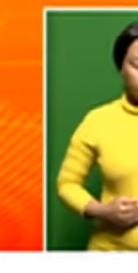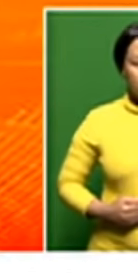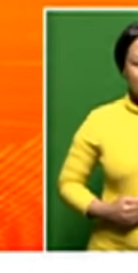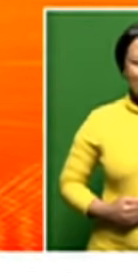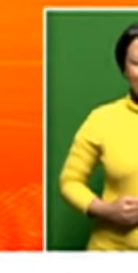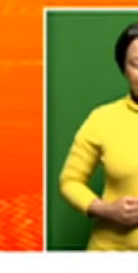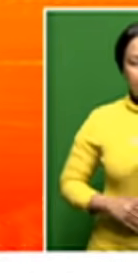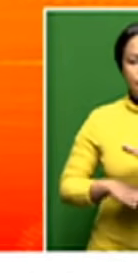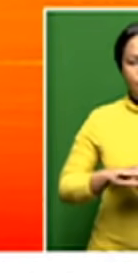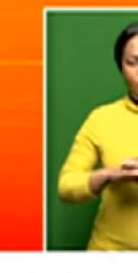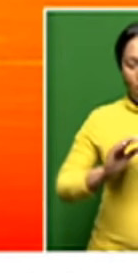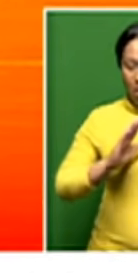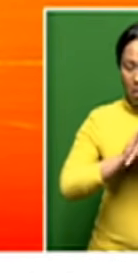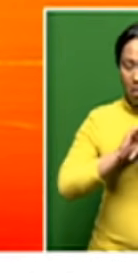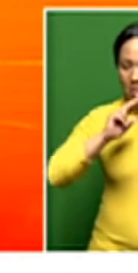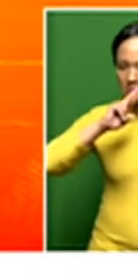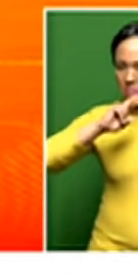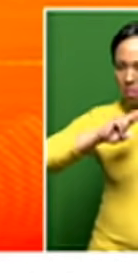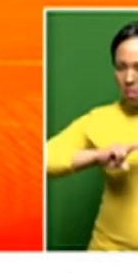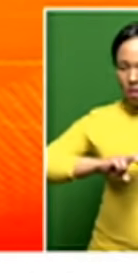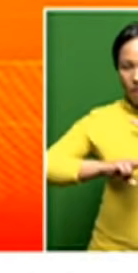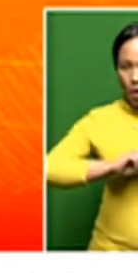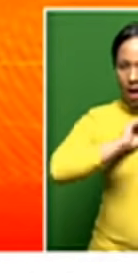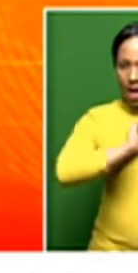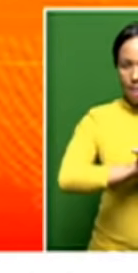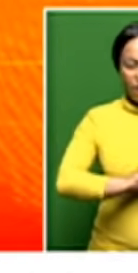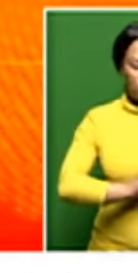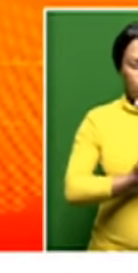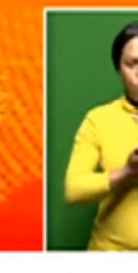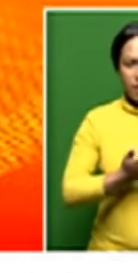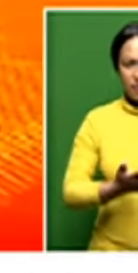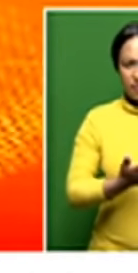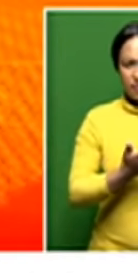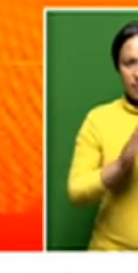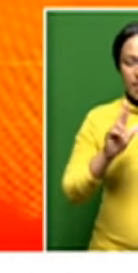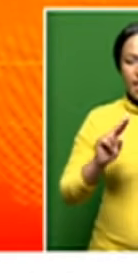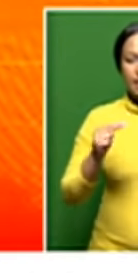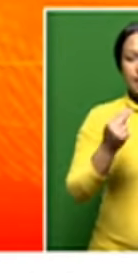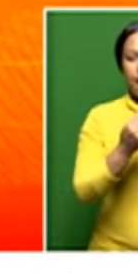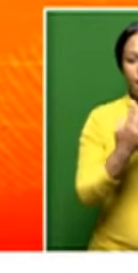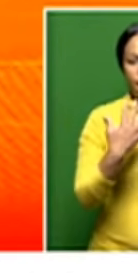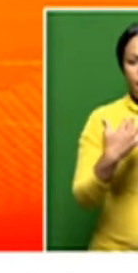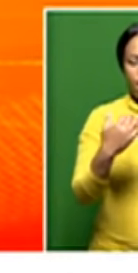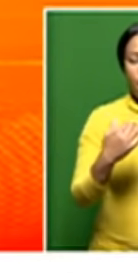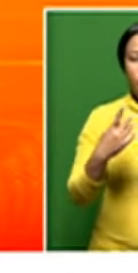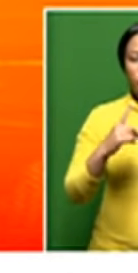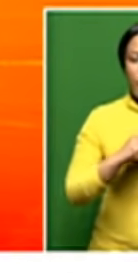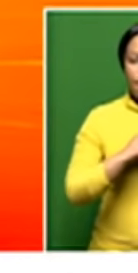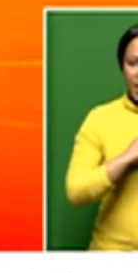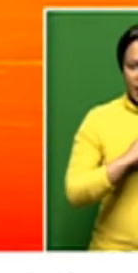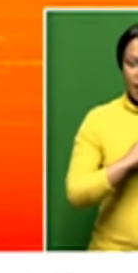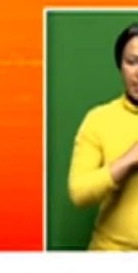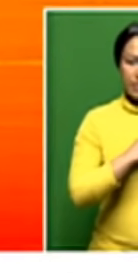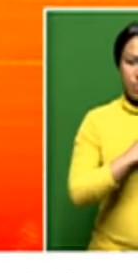to unearth about the events that took place over the course of the last 2 weeks. National Assembly House Chairperson responsible for